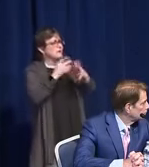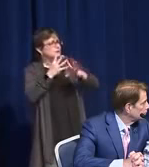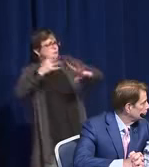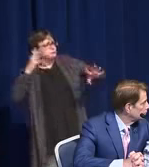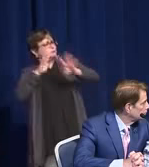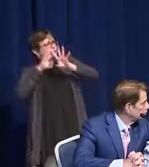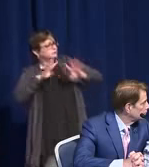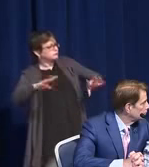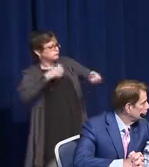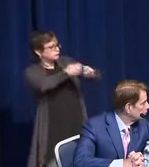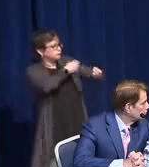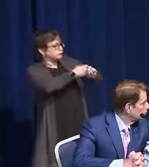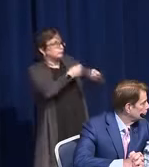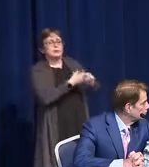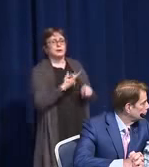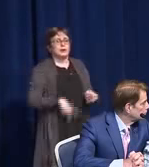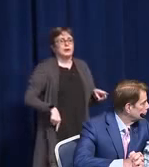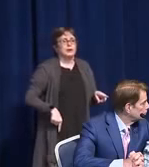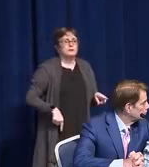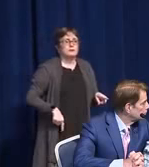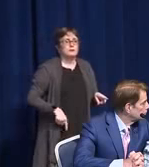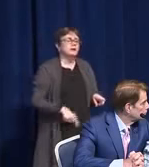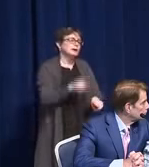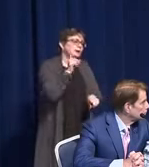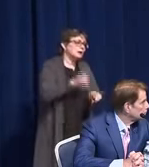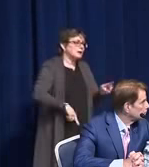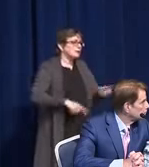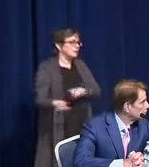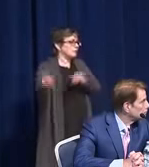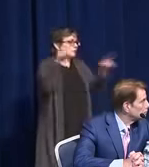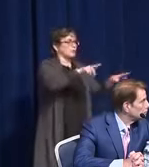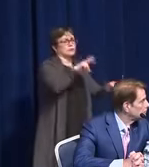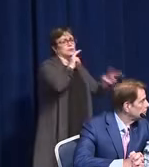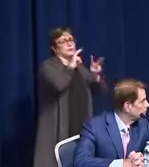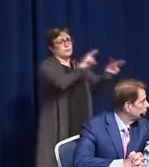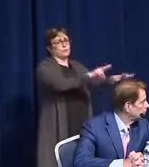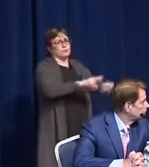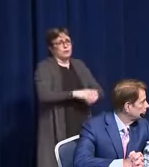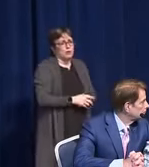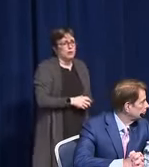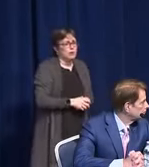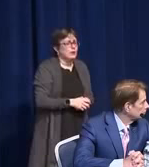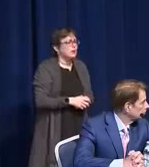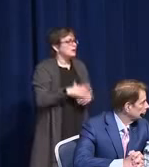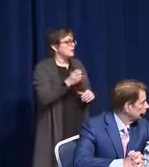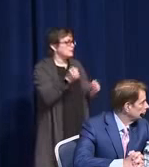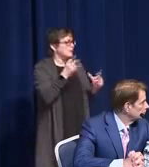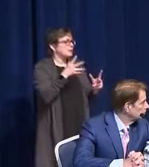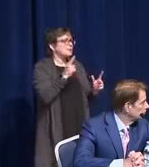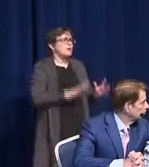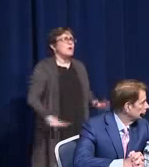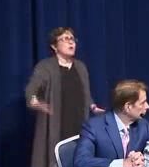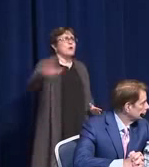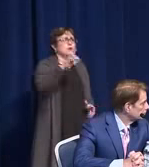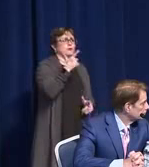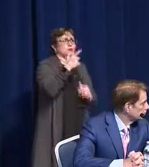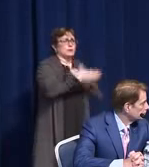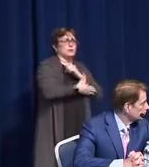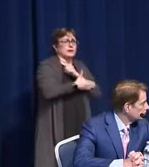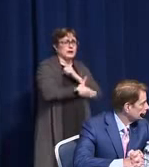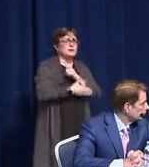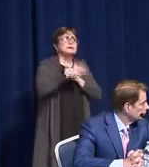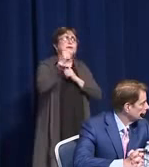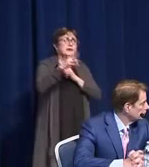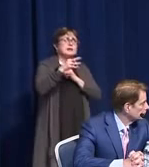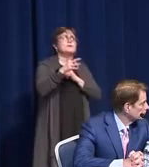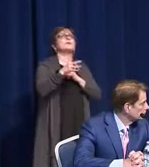tomorrow, I think, will speak to this. We have assistant prosecutors in all 21 counties ready to be contacted with regard